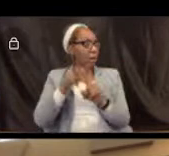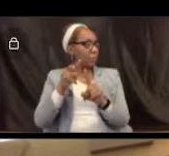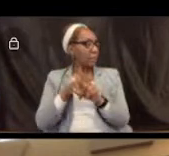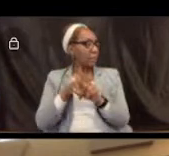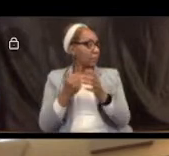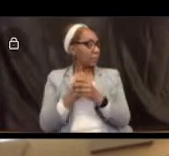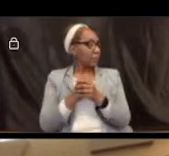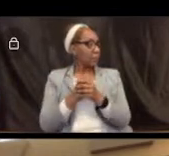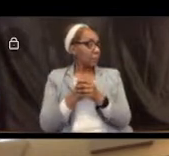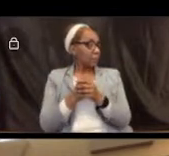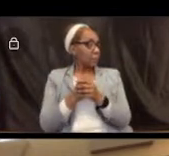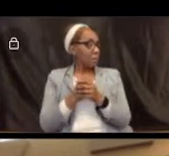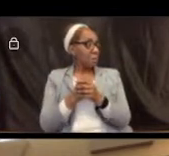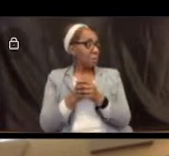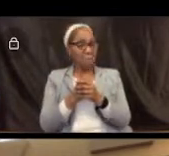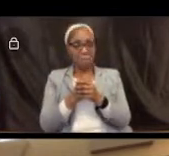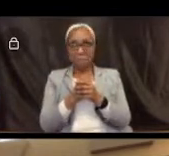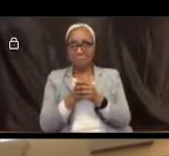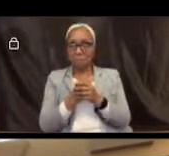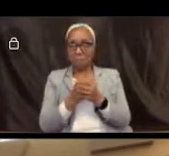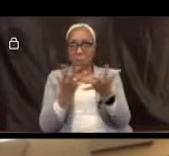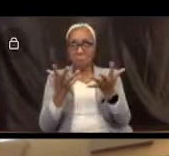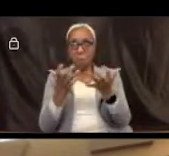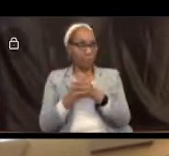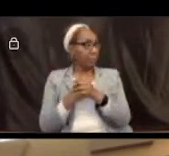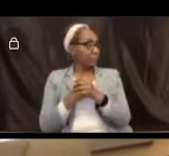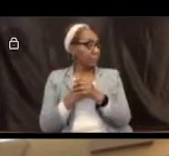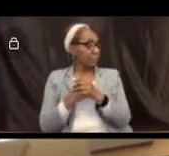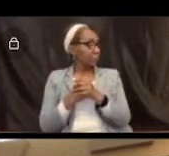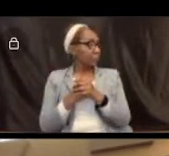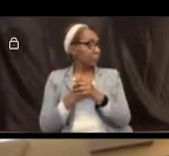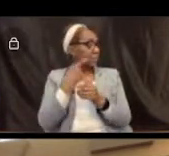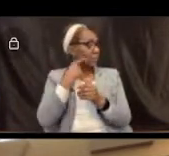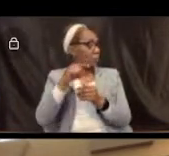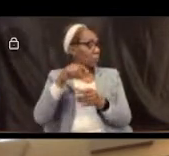readdress before the vote?